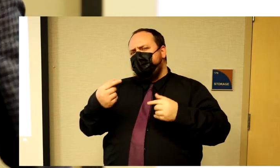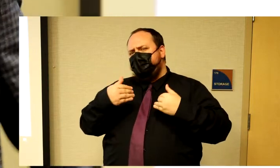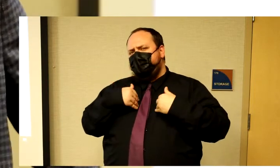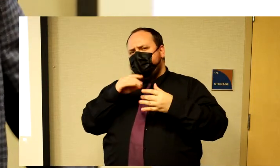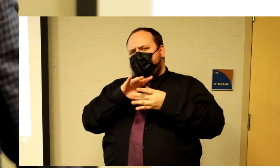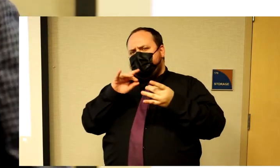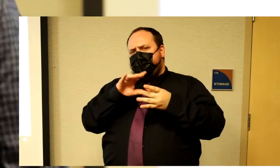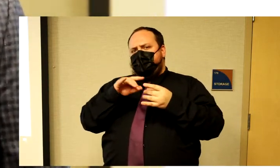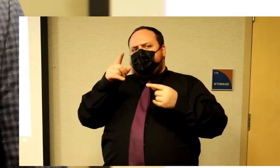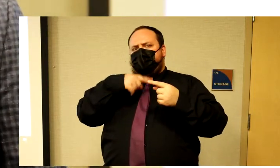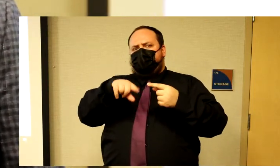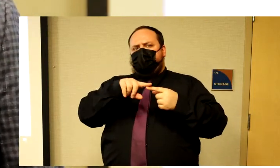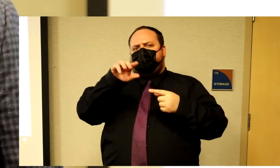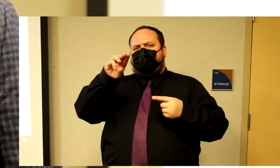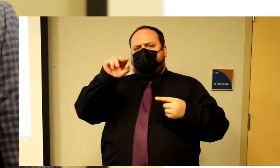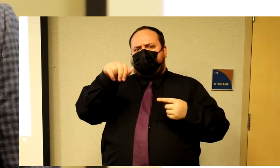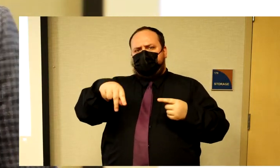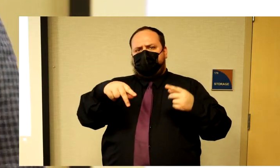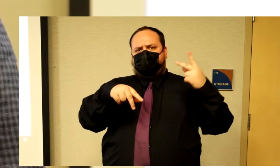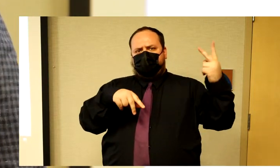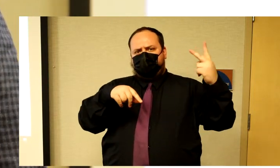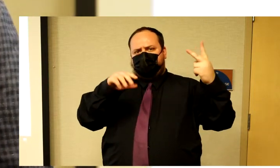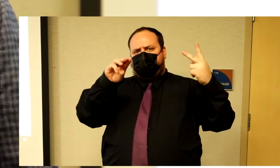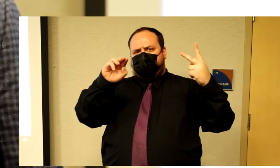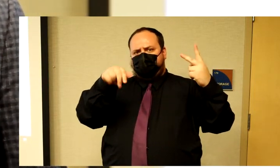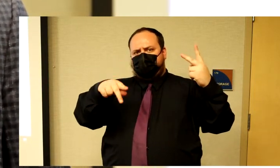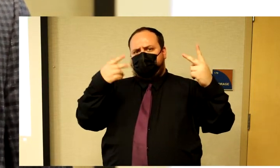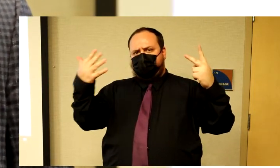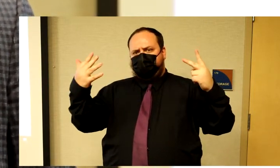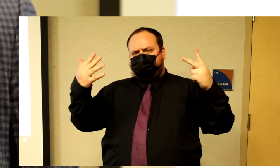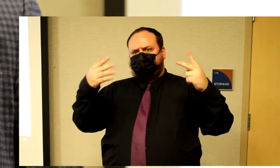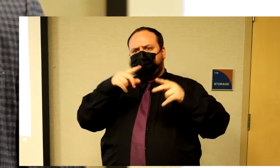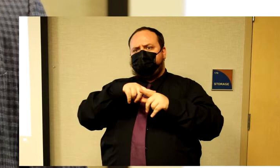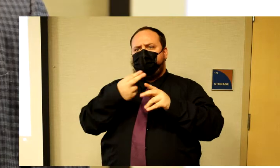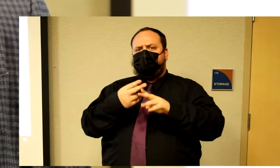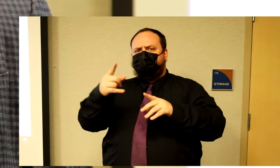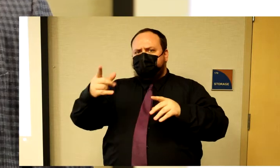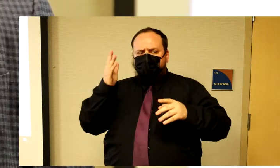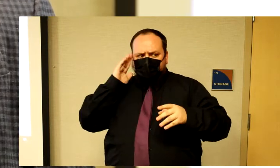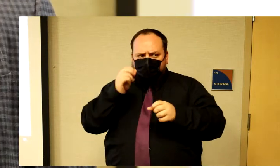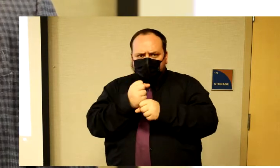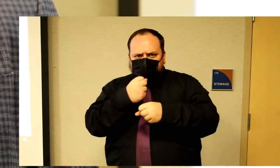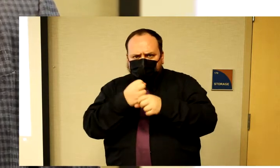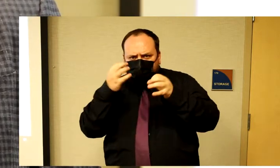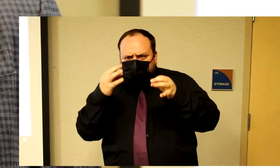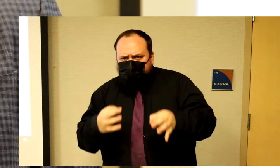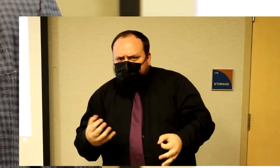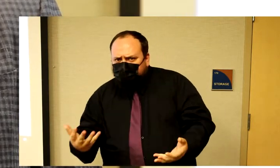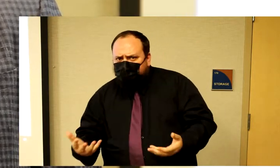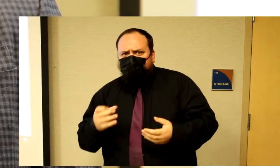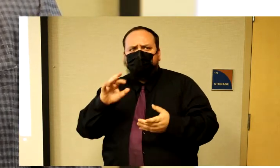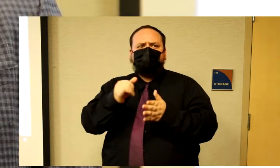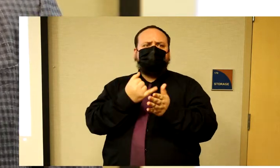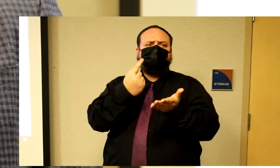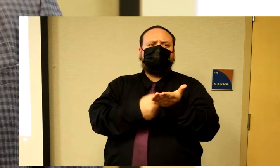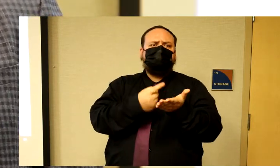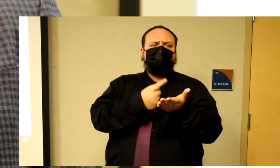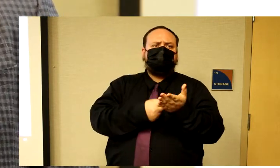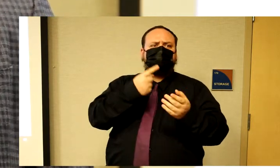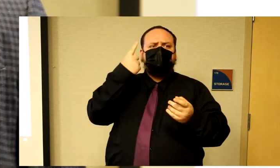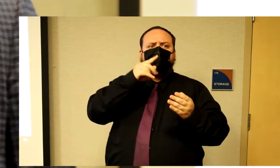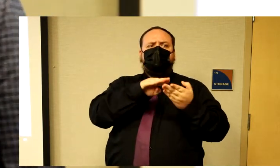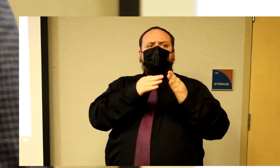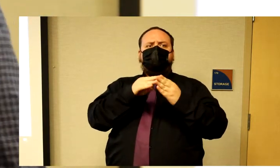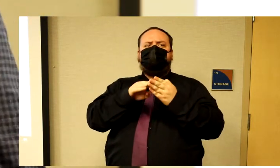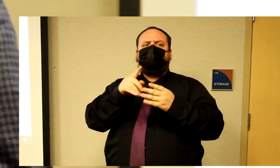map 2 and map 5. Are you guys going to make any decisions about voting them down, or are you just going to have the discussion? Or it would be nice for the community to know